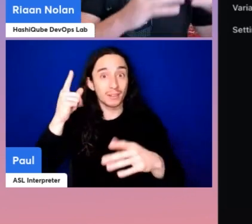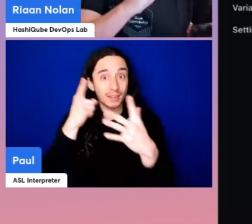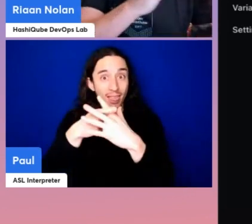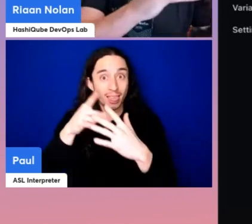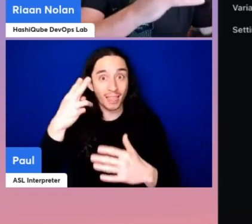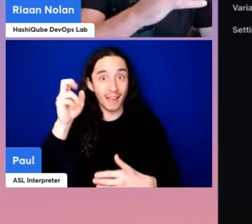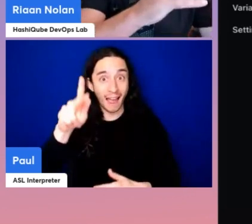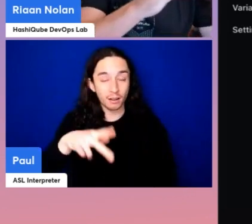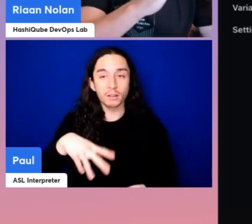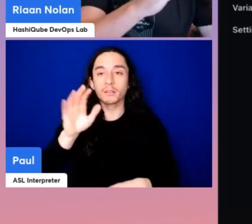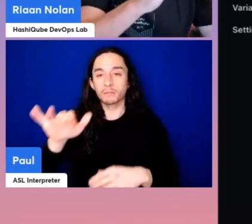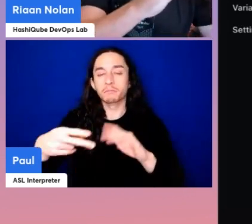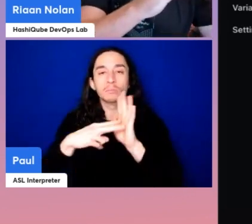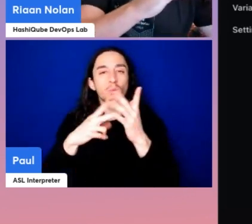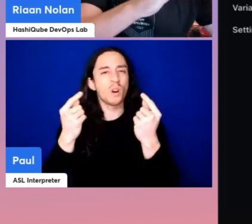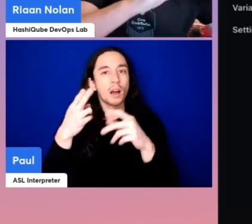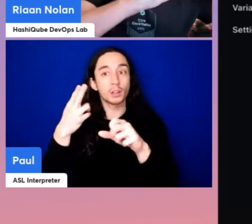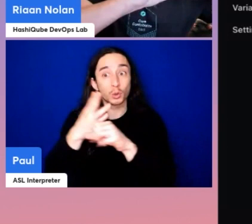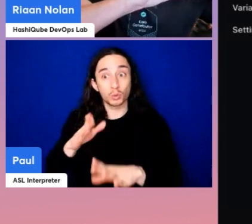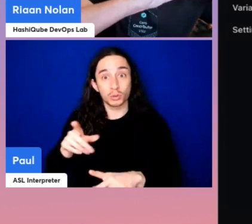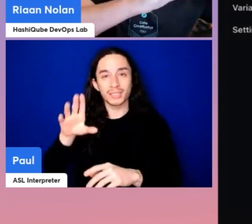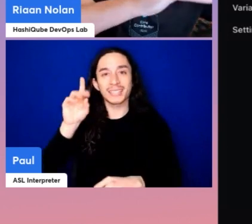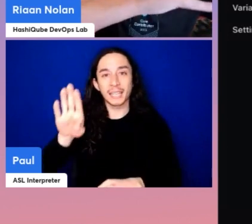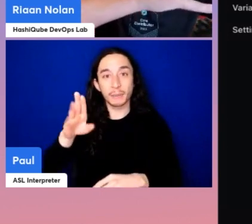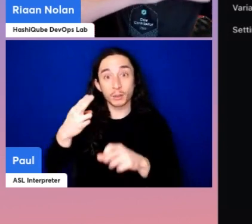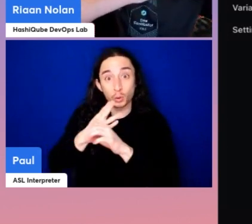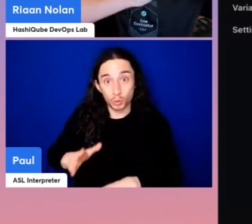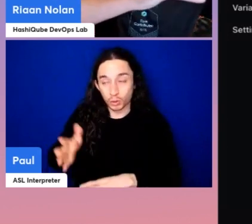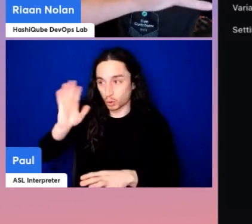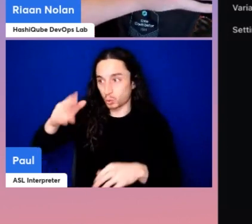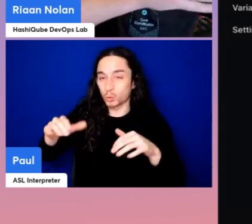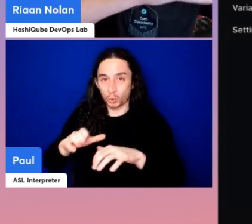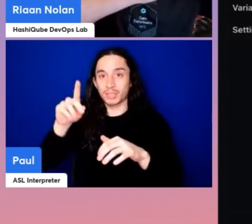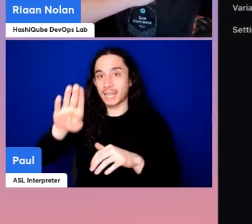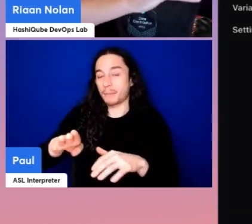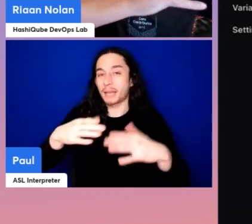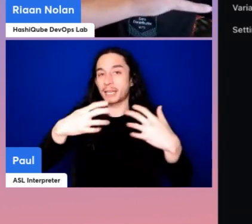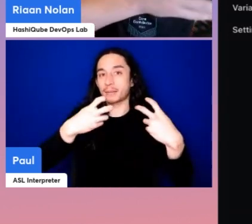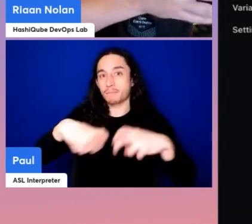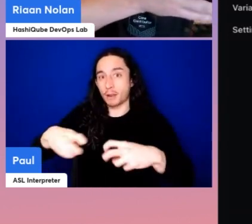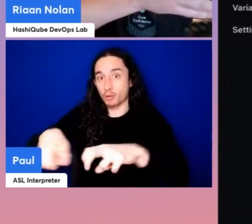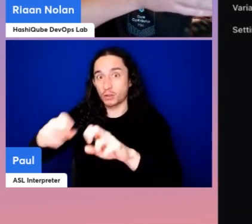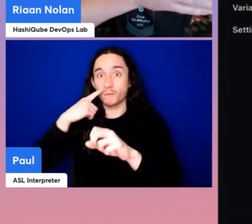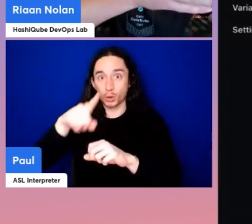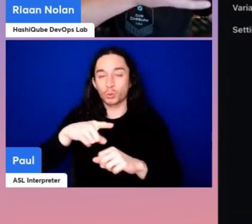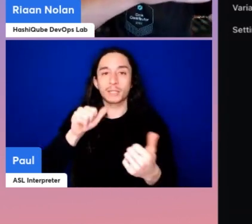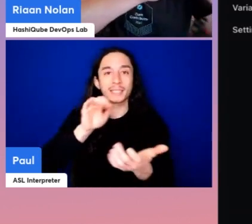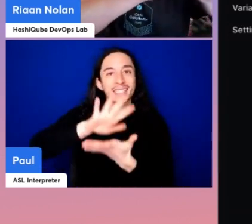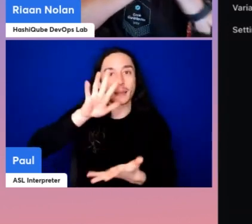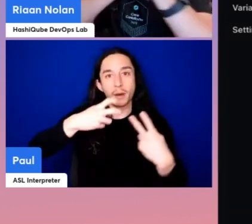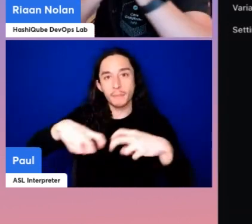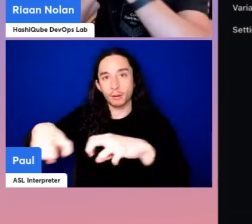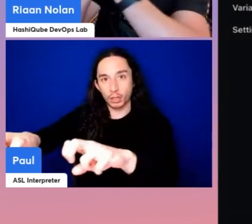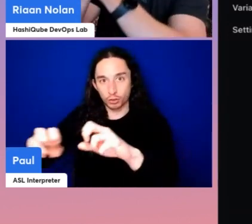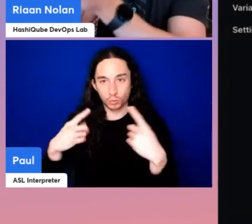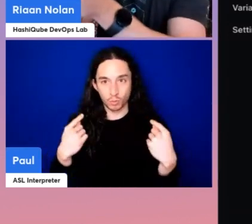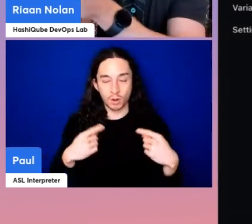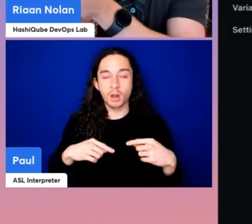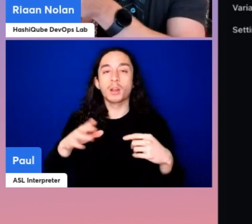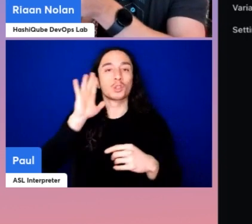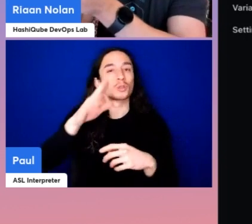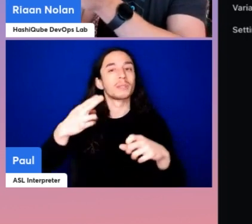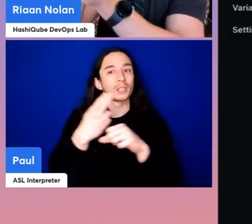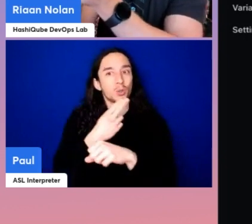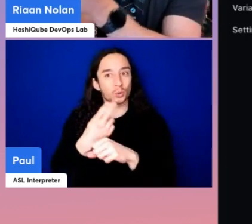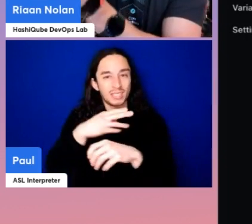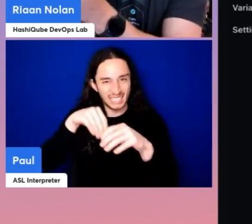the user, the database user that used to do your database migrations for you, your schema migrations, used to be used in the web